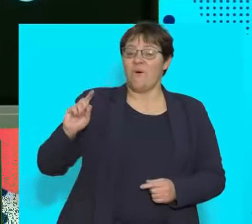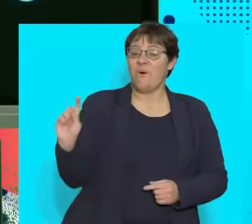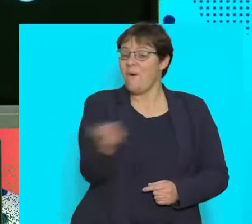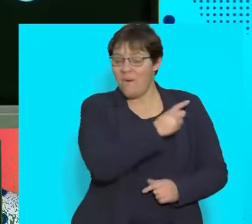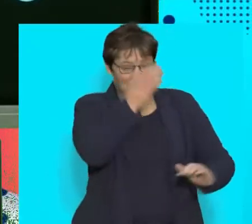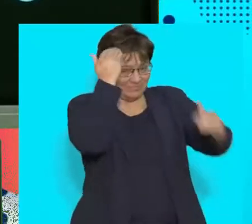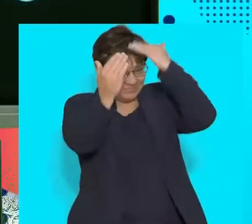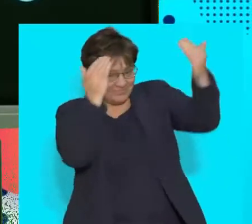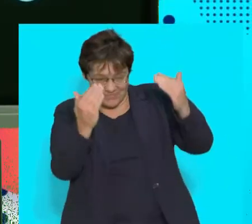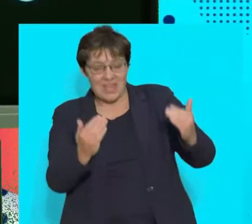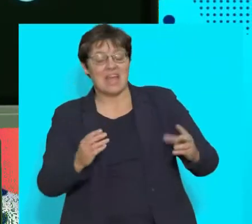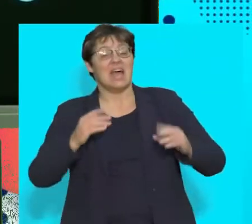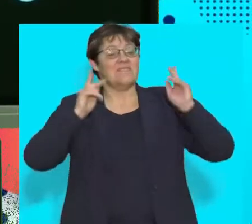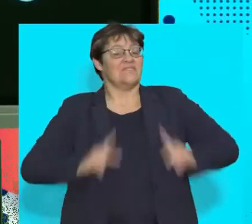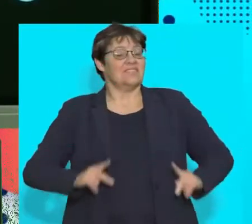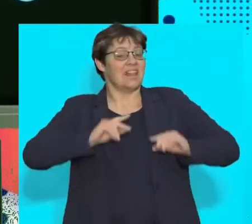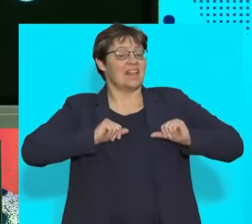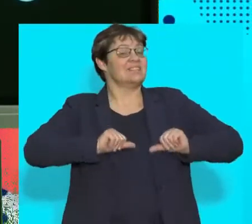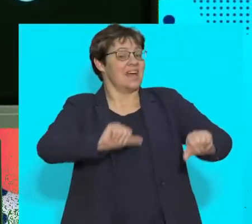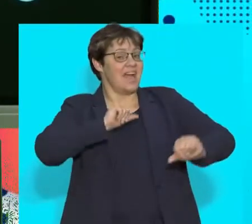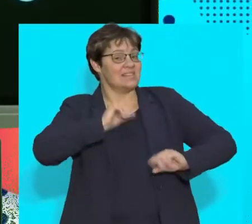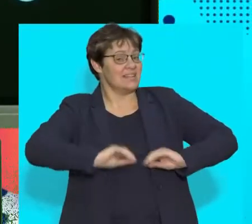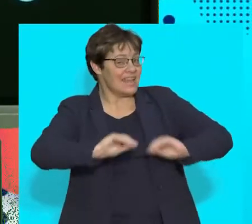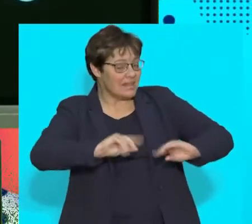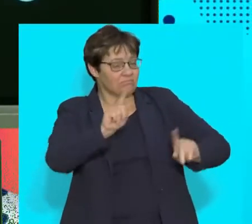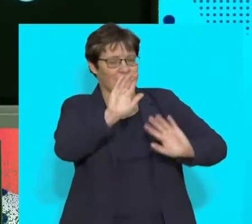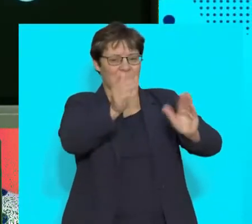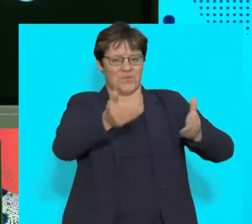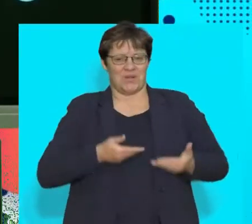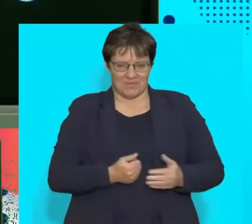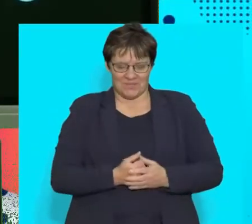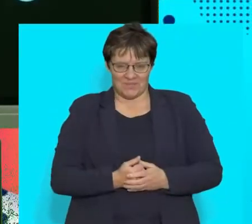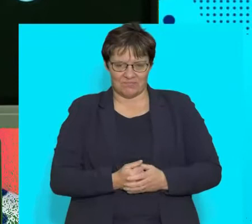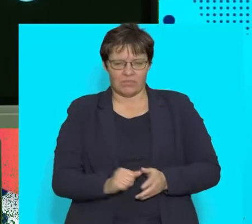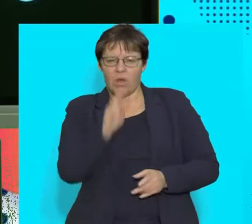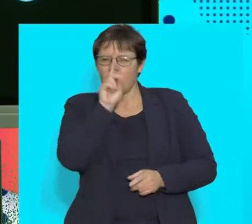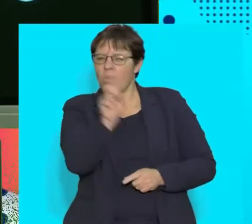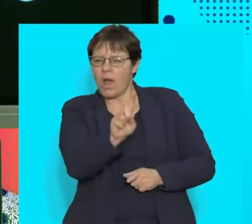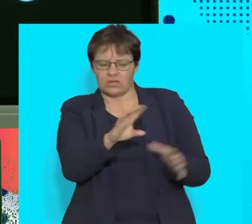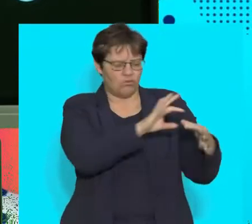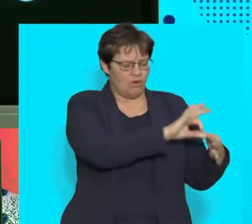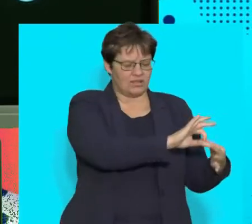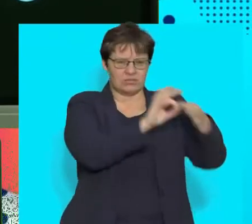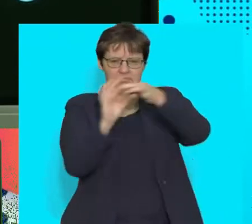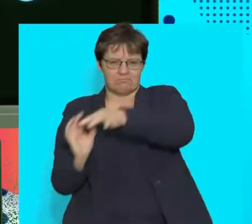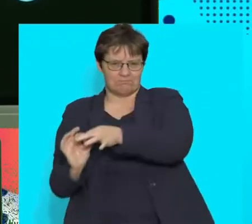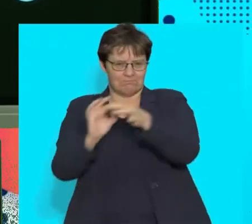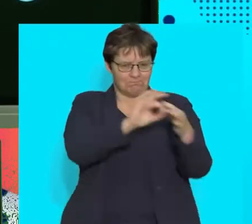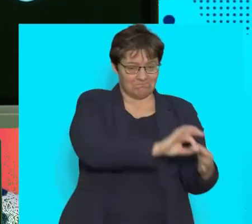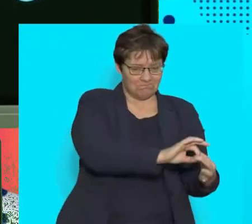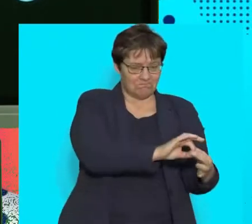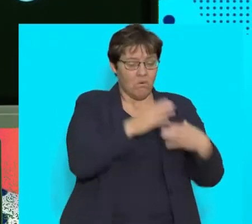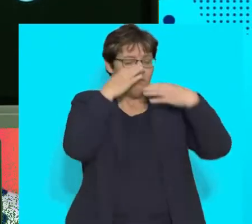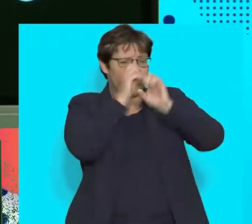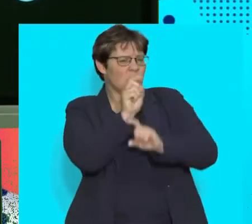Hello everyone, welcome to a physical science lesson. We're going to be looking at relationships, and in particular we're going to